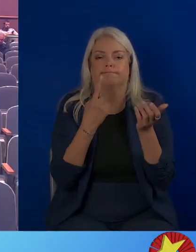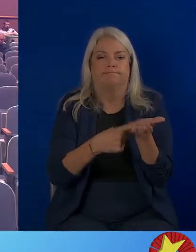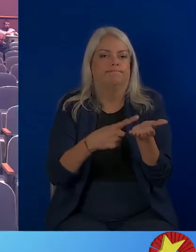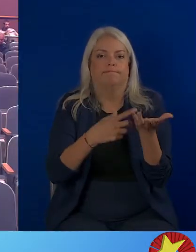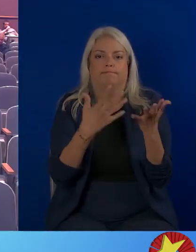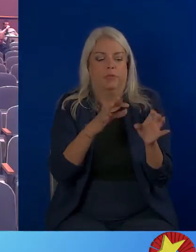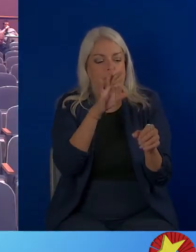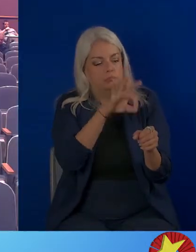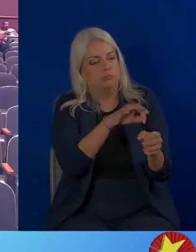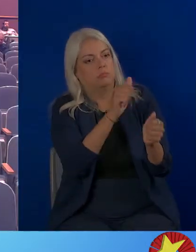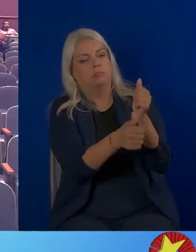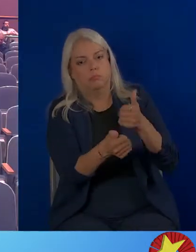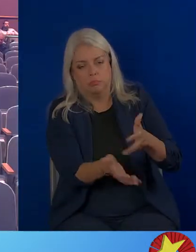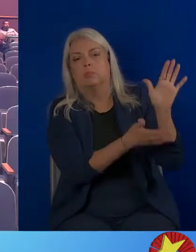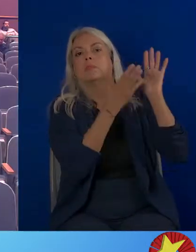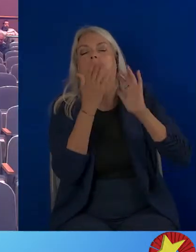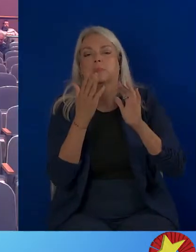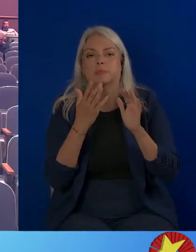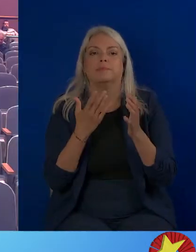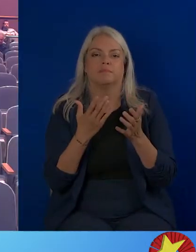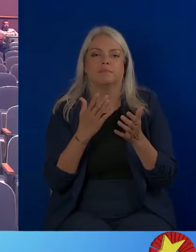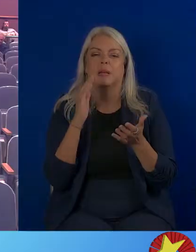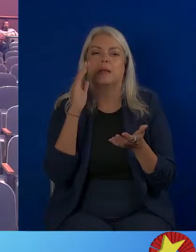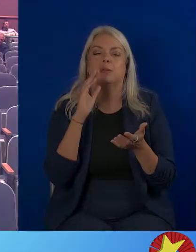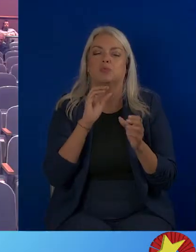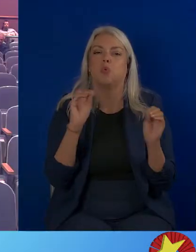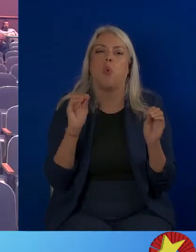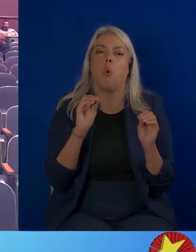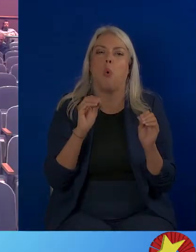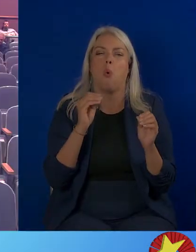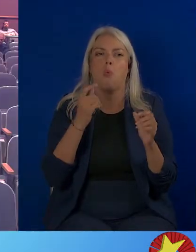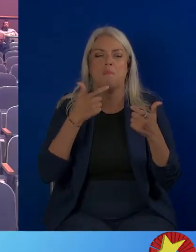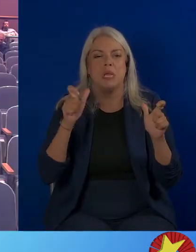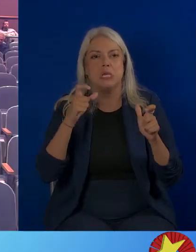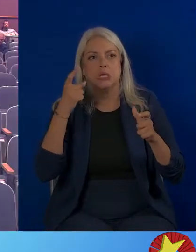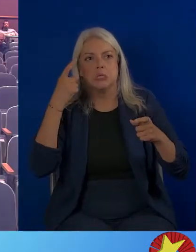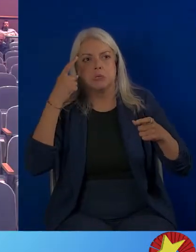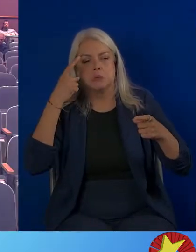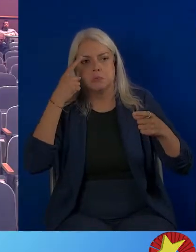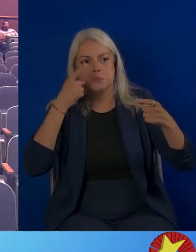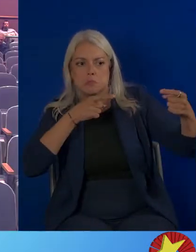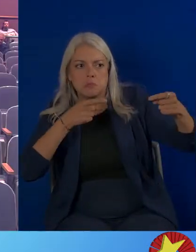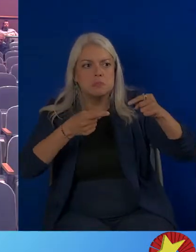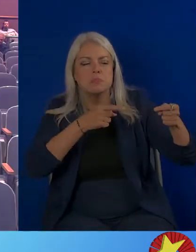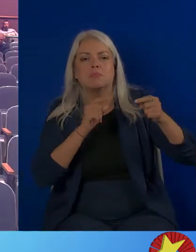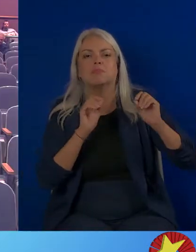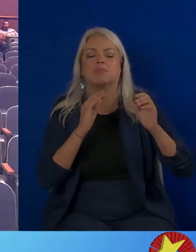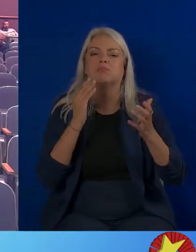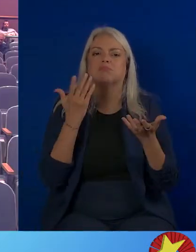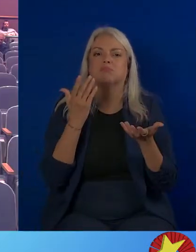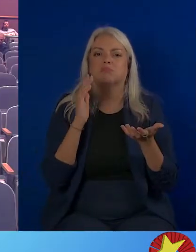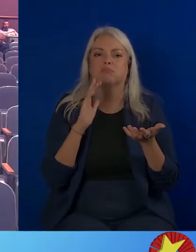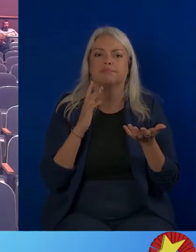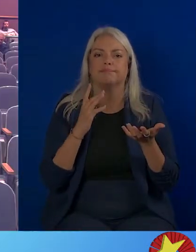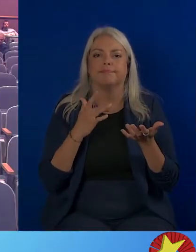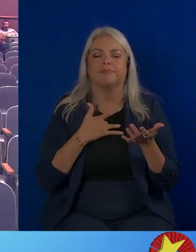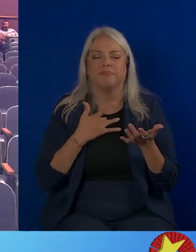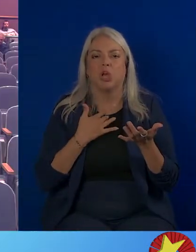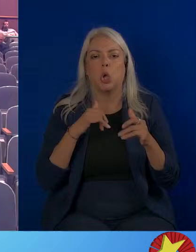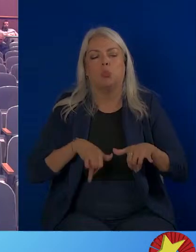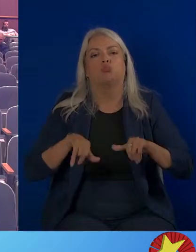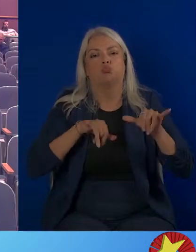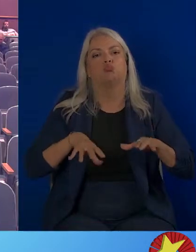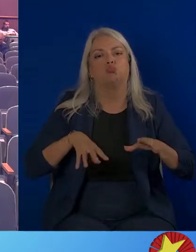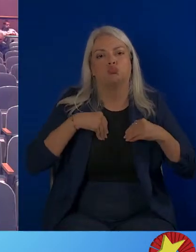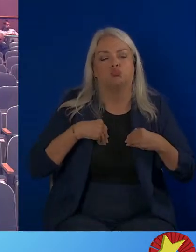the subject of much dispute. So just a little background on that, and I know we have new board members